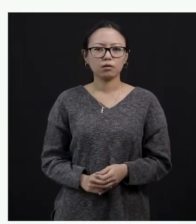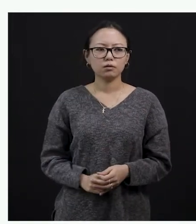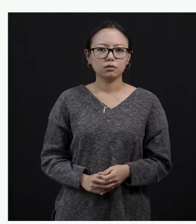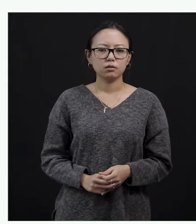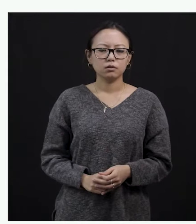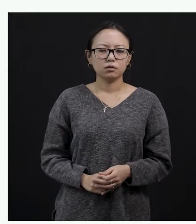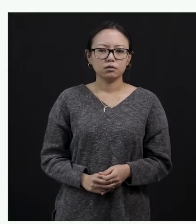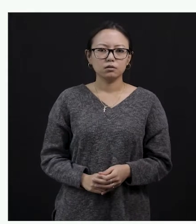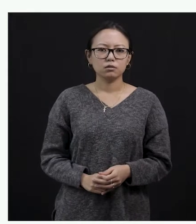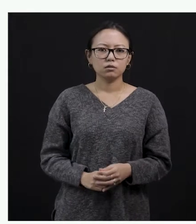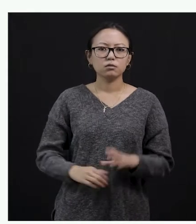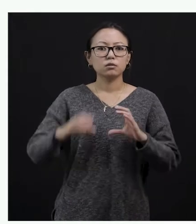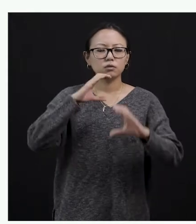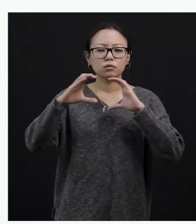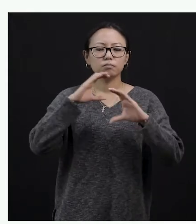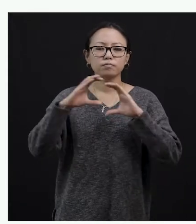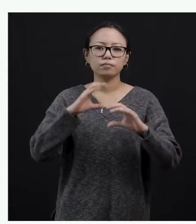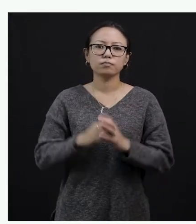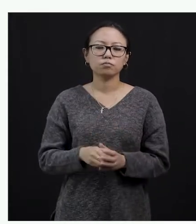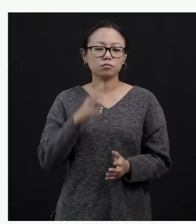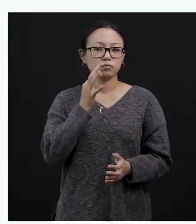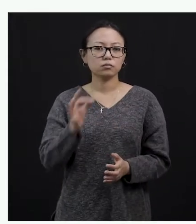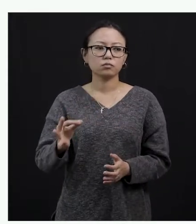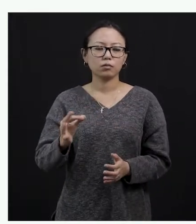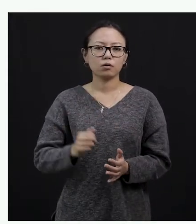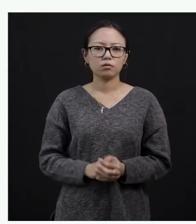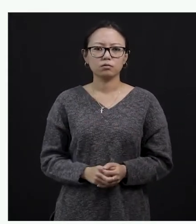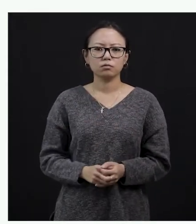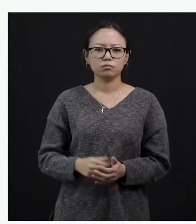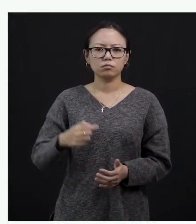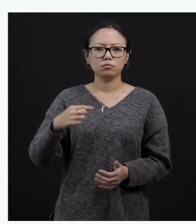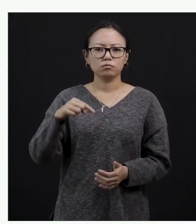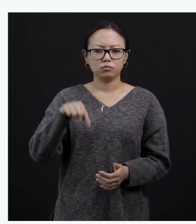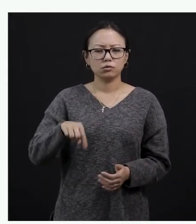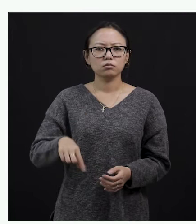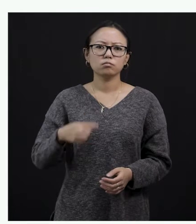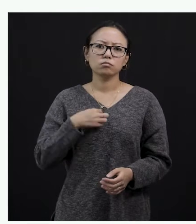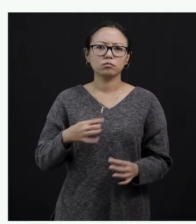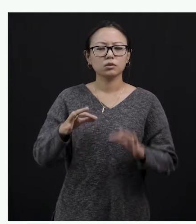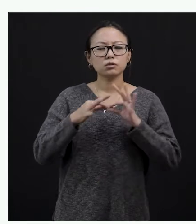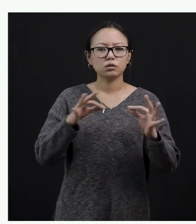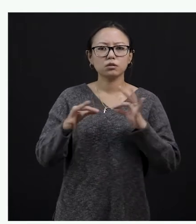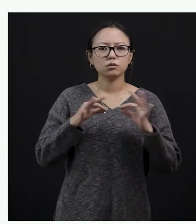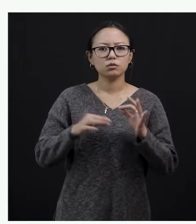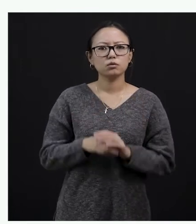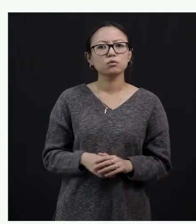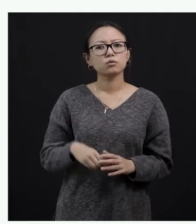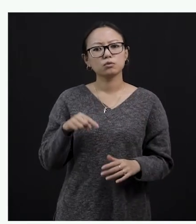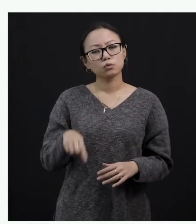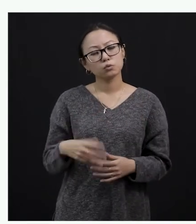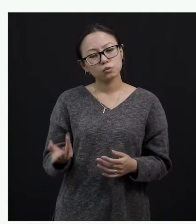students, communication is so important, okay? Here I'm explaining to you it is also a communication.